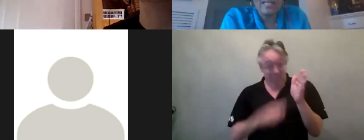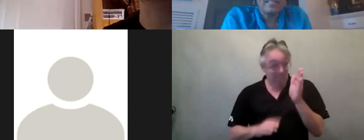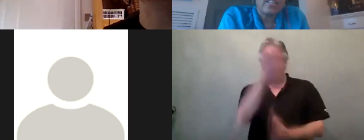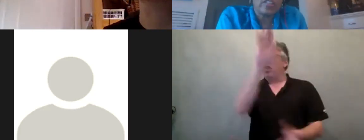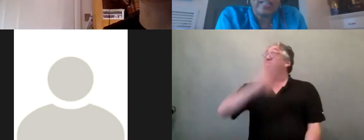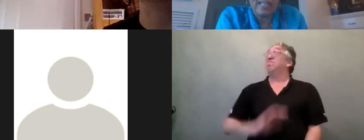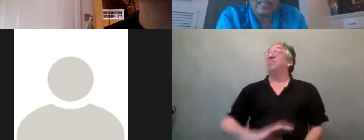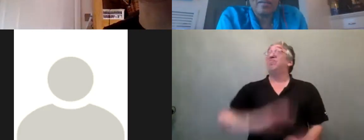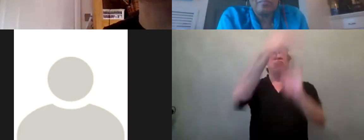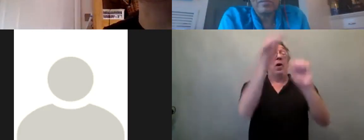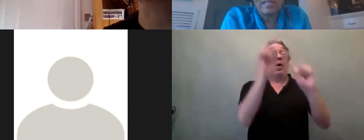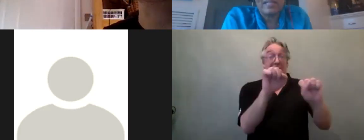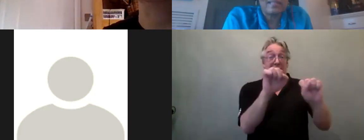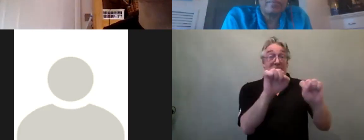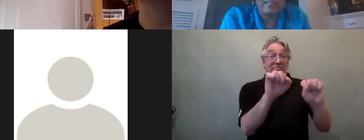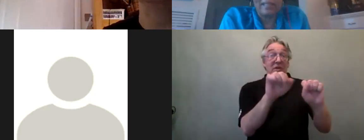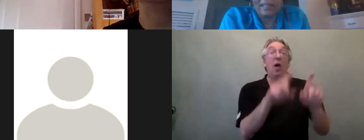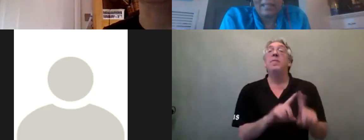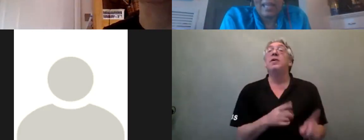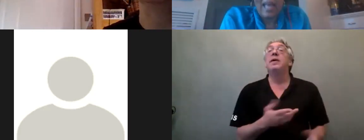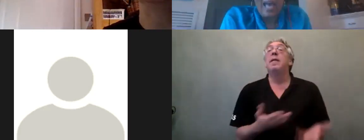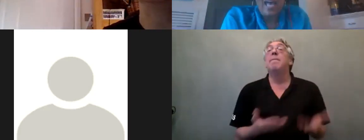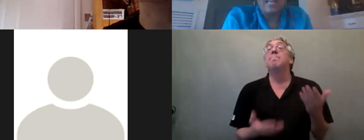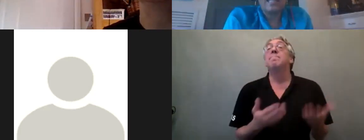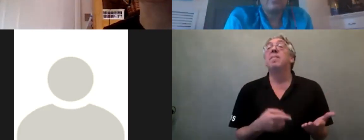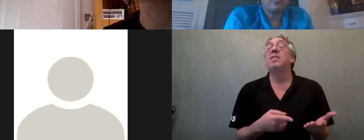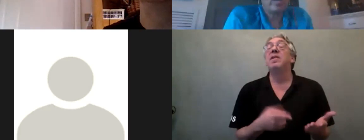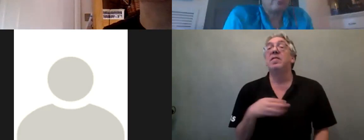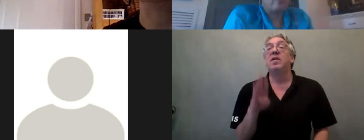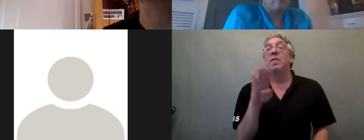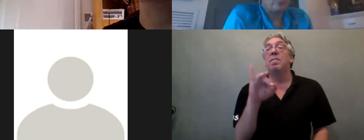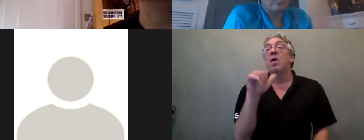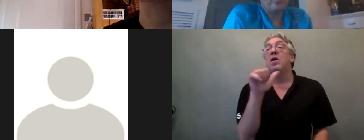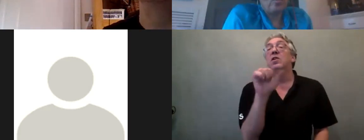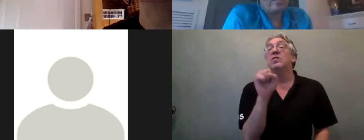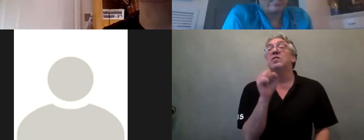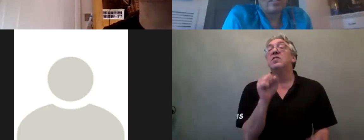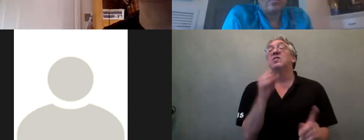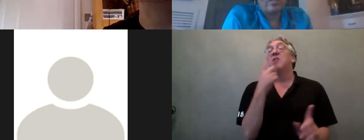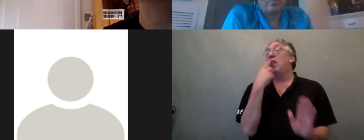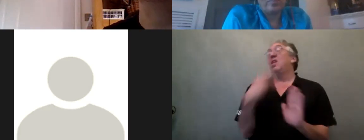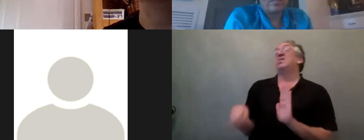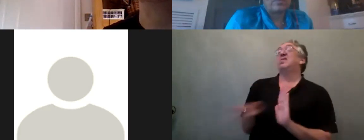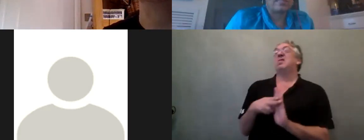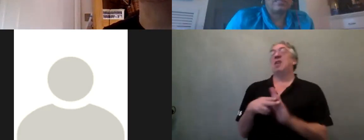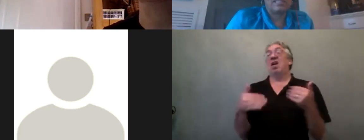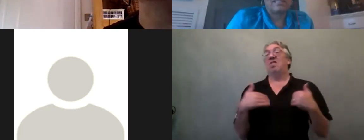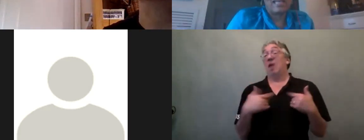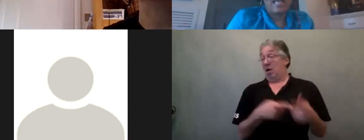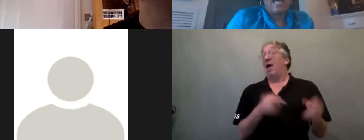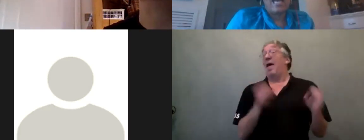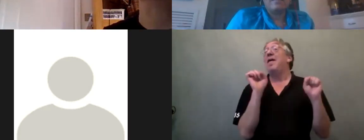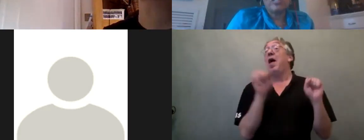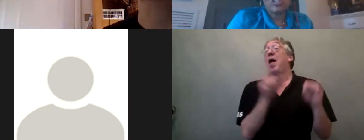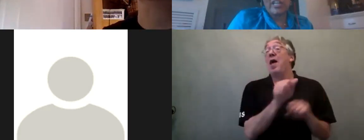can unintentionally present some biases and can even create further forms of exclusion for persons with